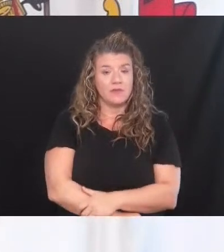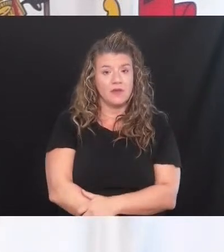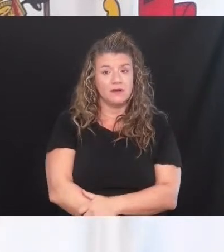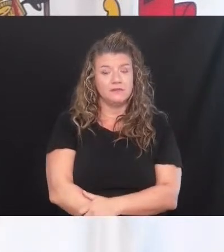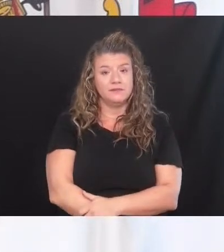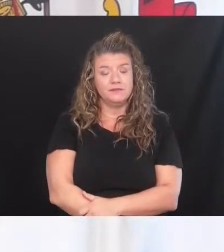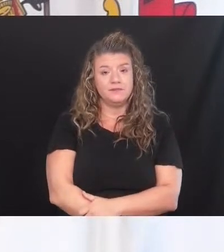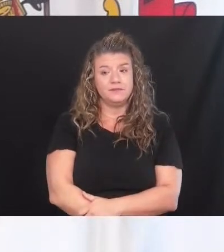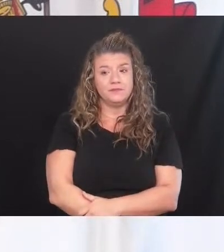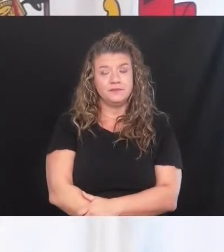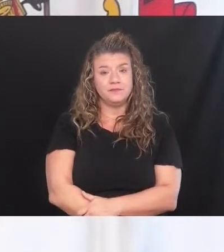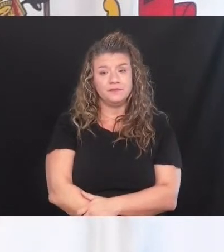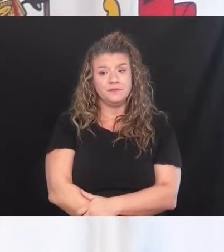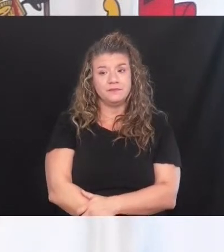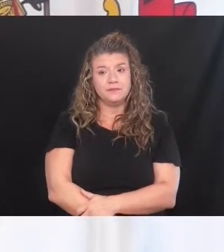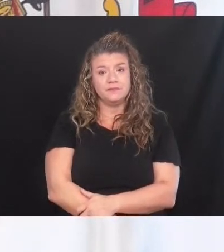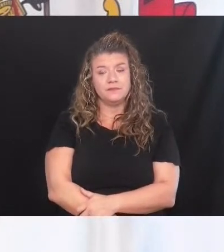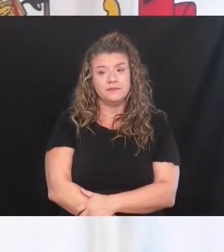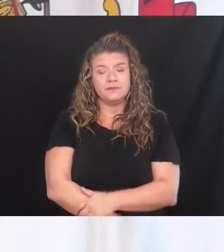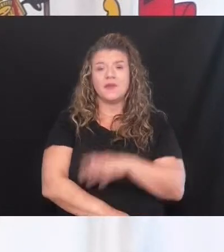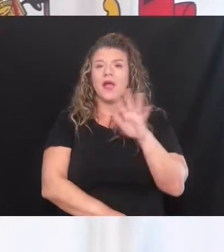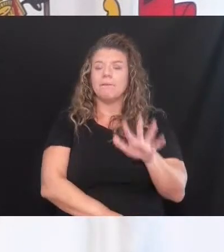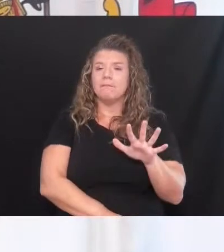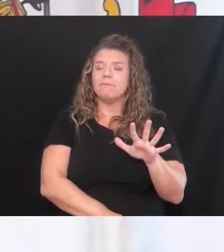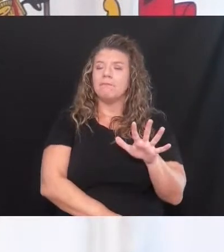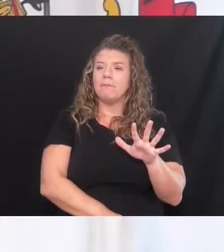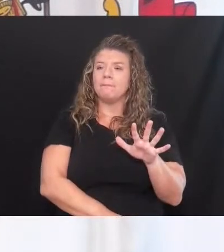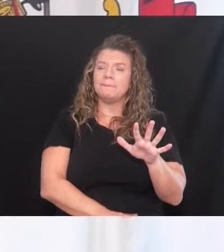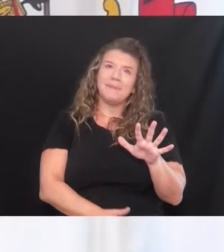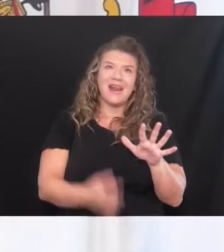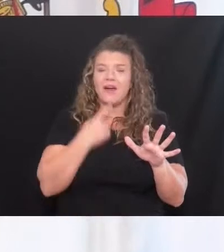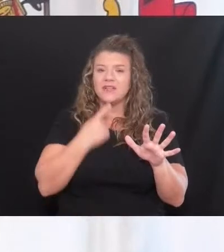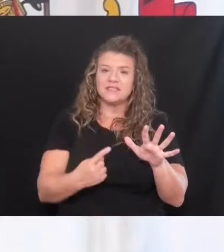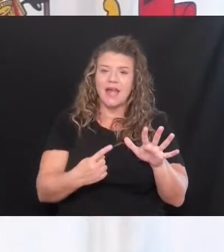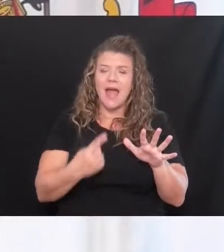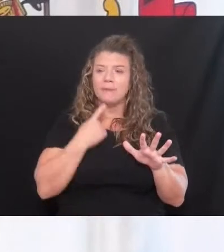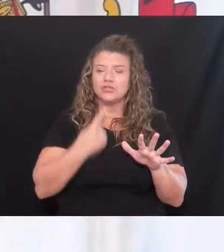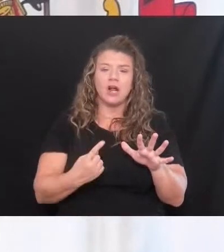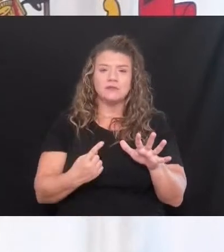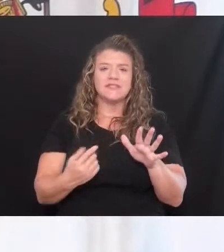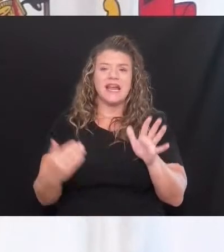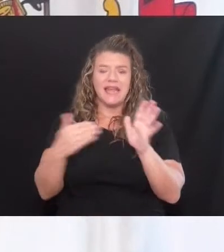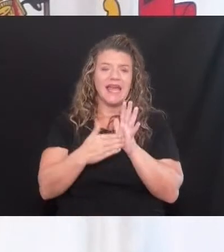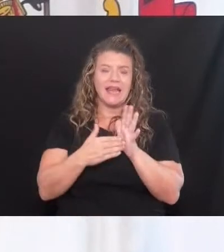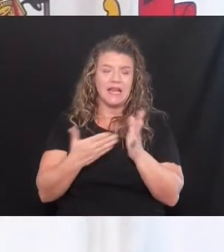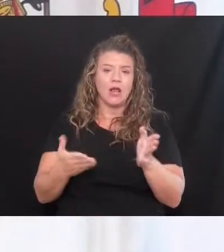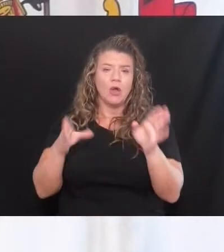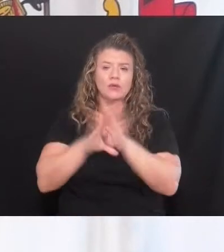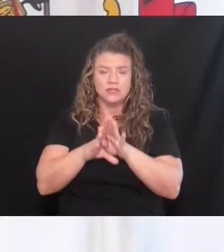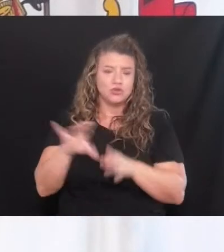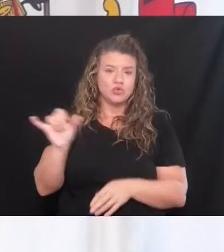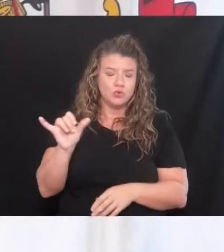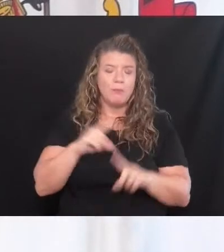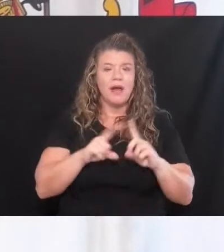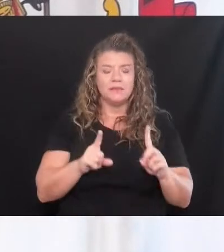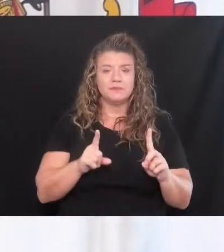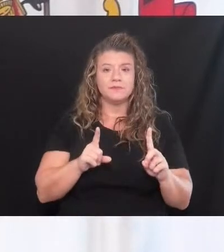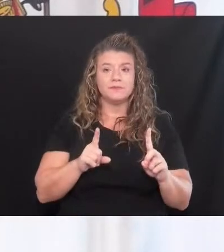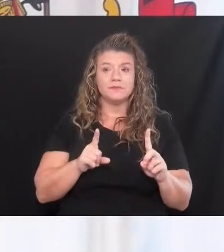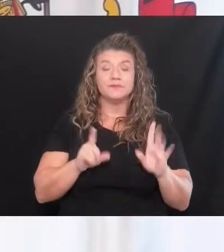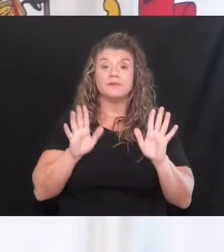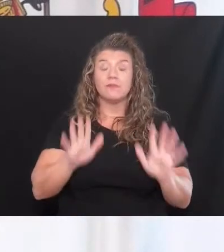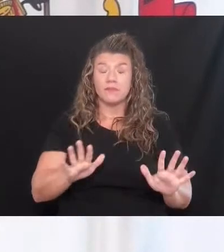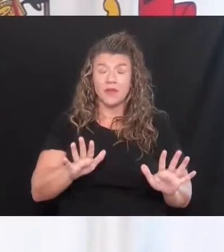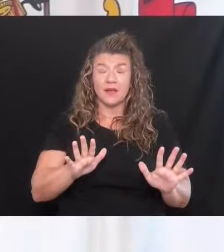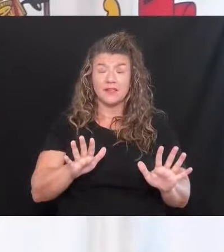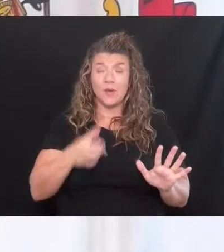But I've got to say this, and I'll probably say it again in the closing remarks too, but here's what I would